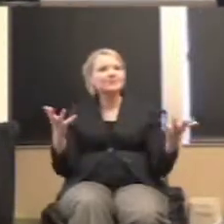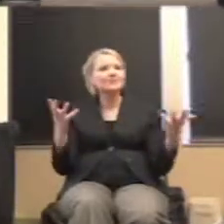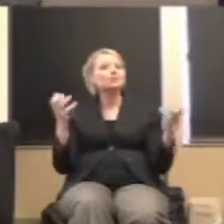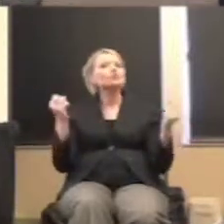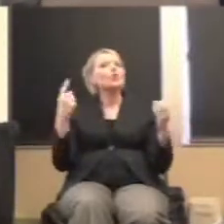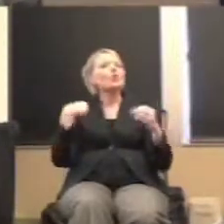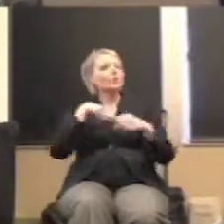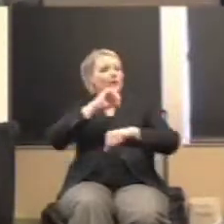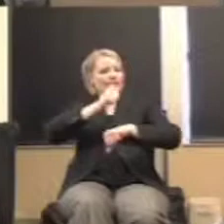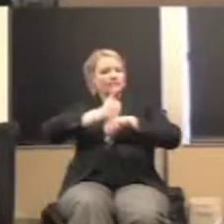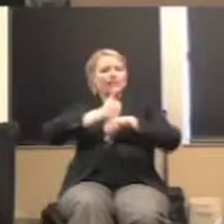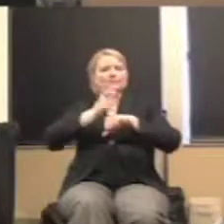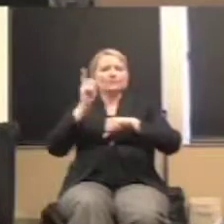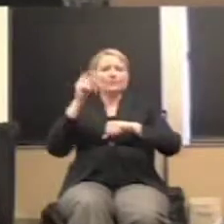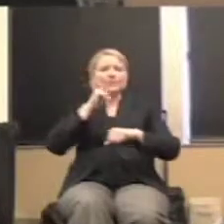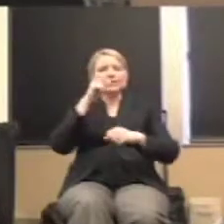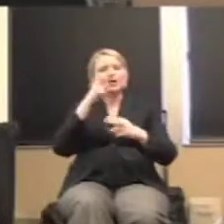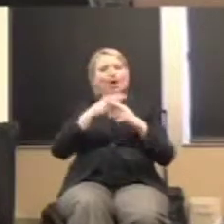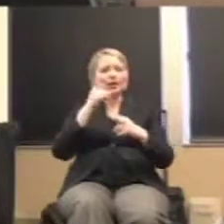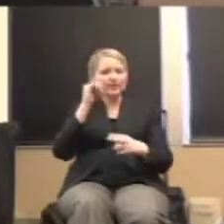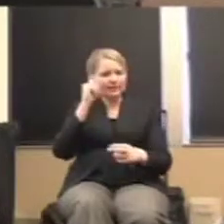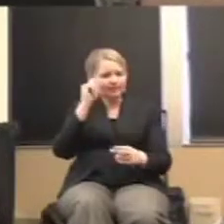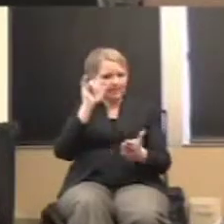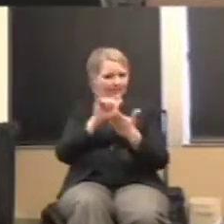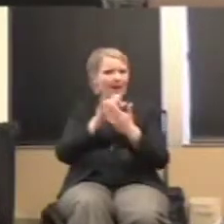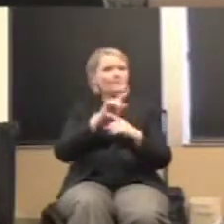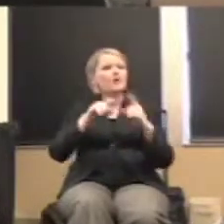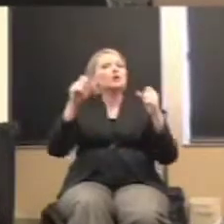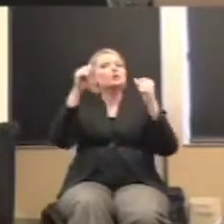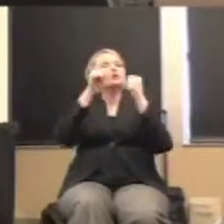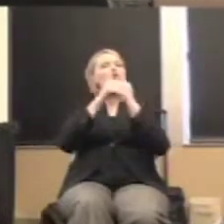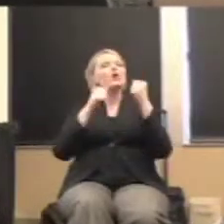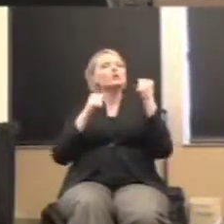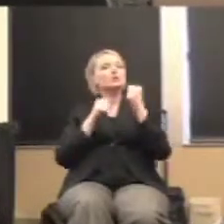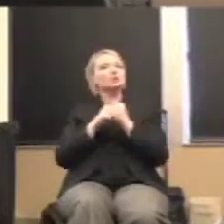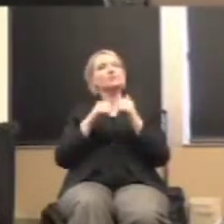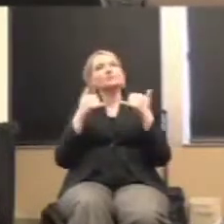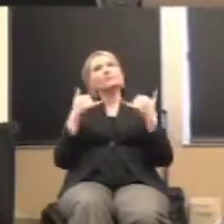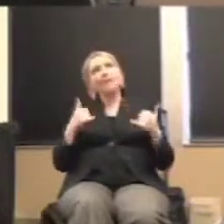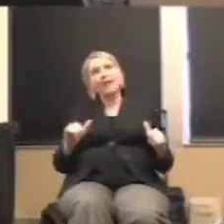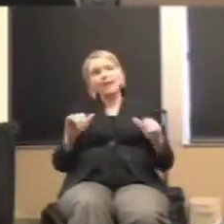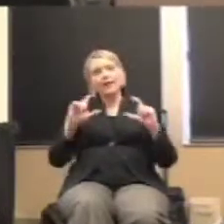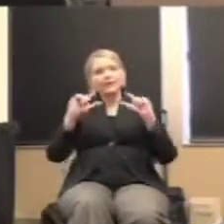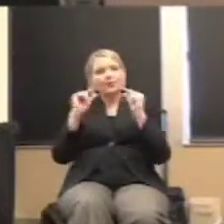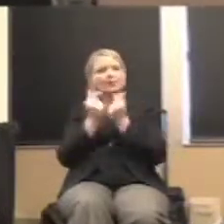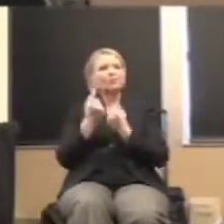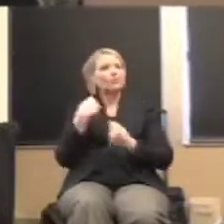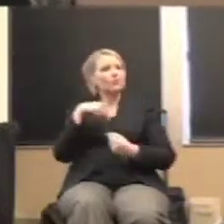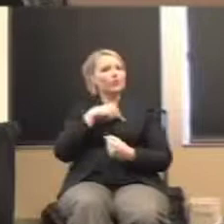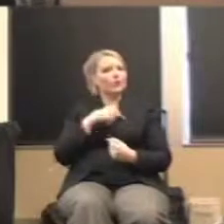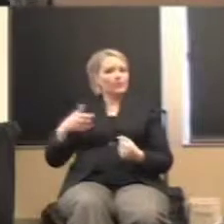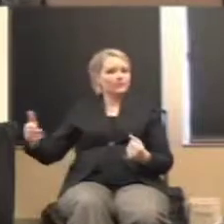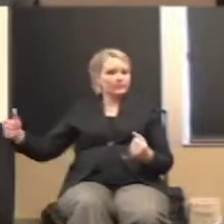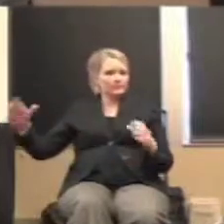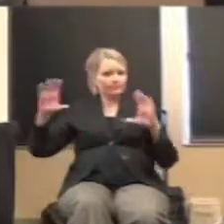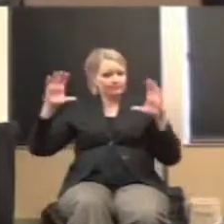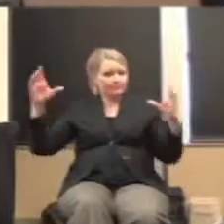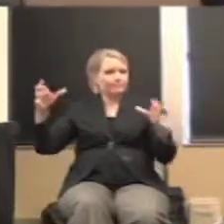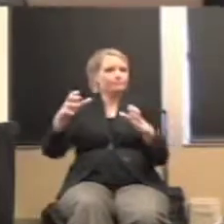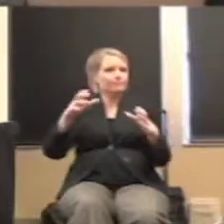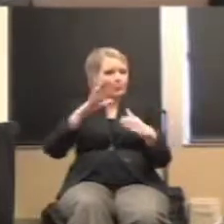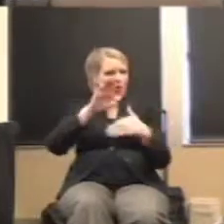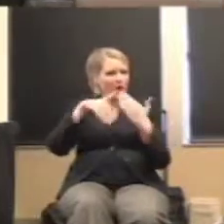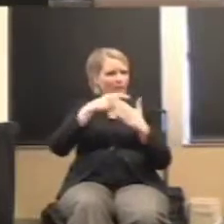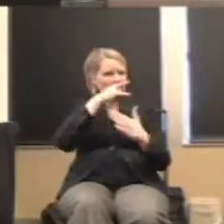together we didn't call it this, but it was a structured play group where we gathered kids